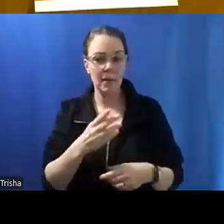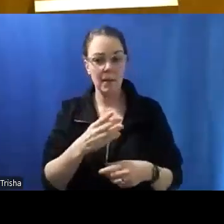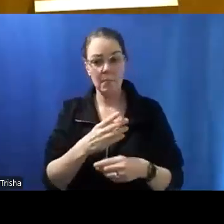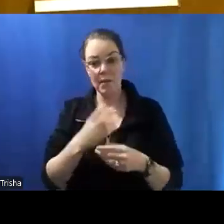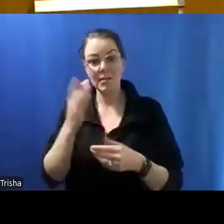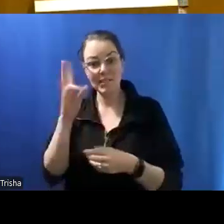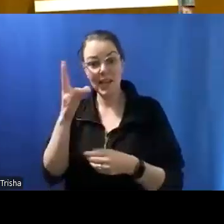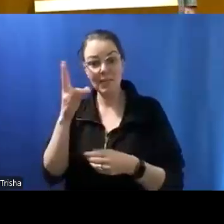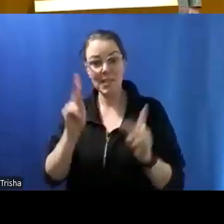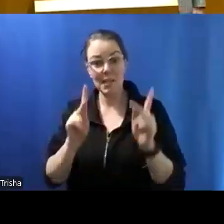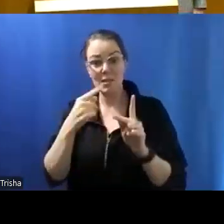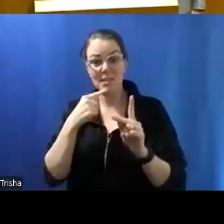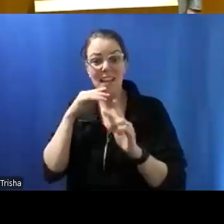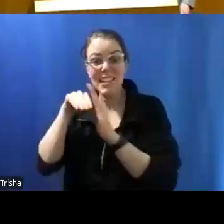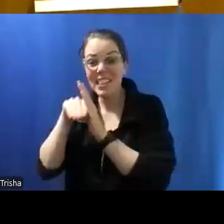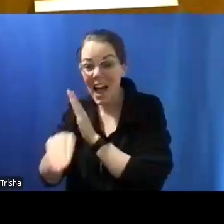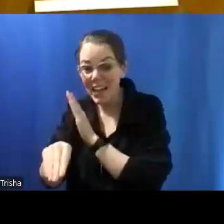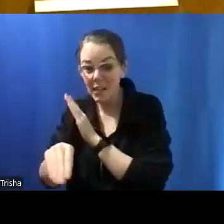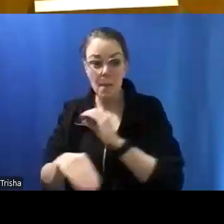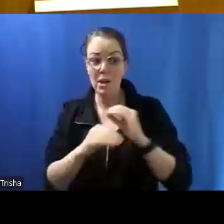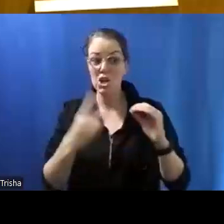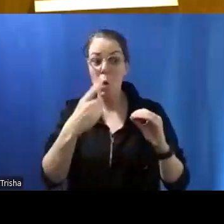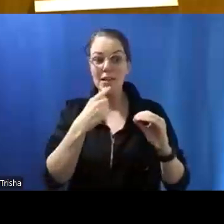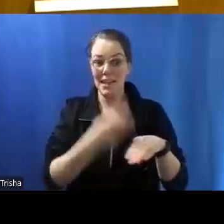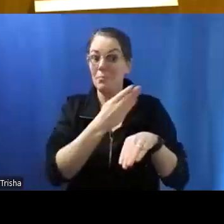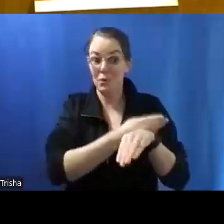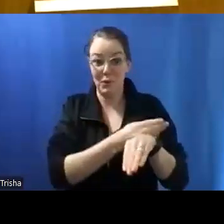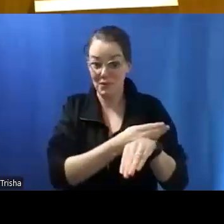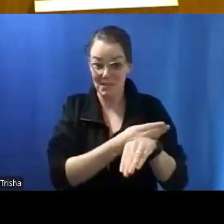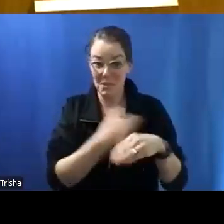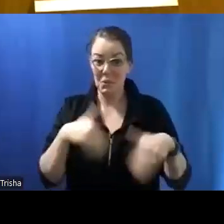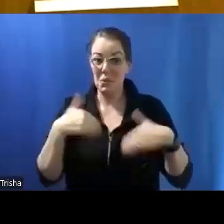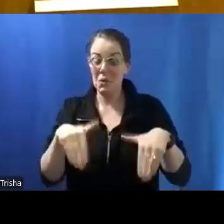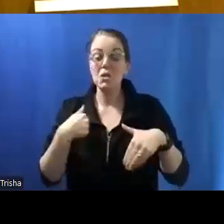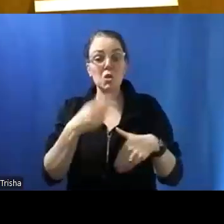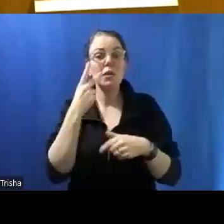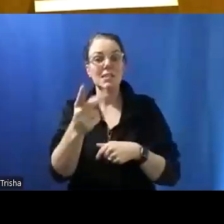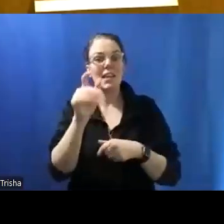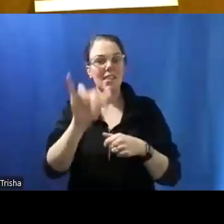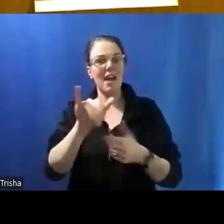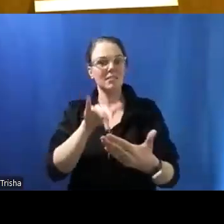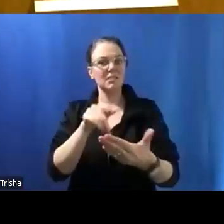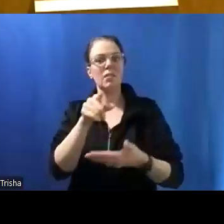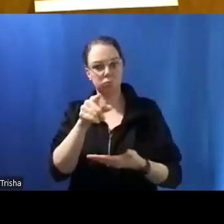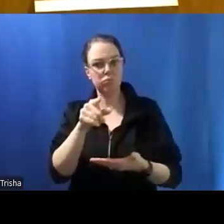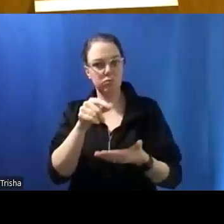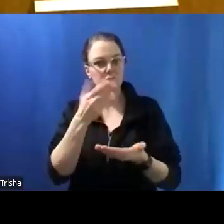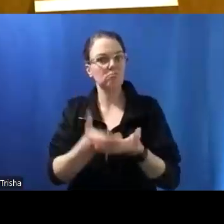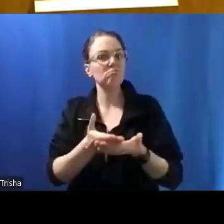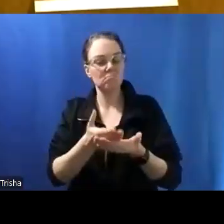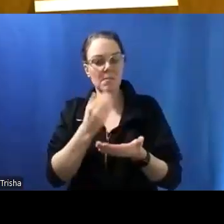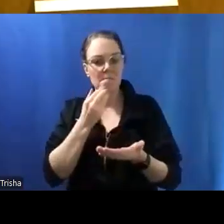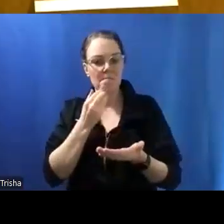17 people reported it declined. So just you can take a look at this and see that, and I'm showing this because this